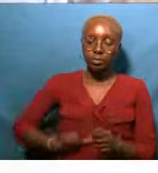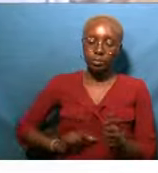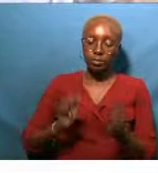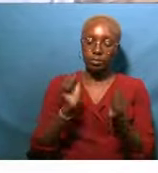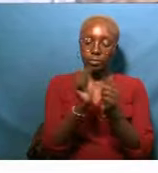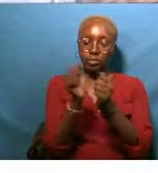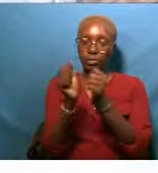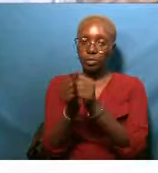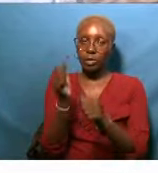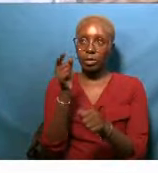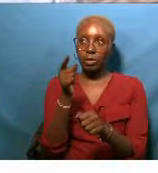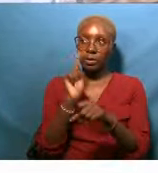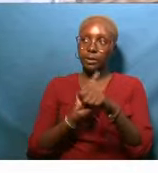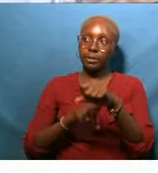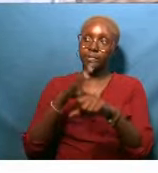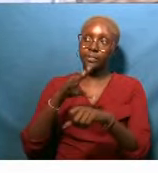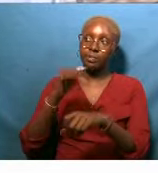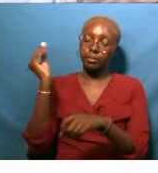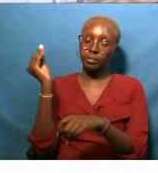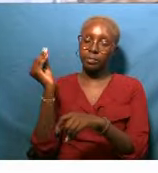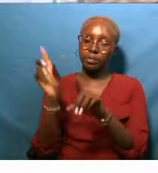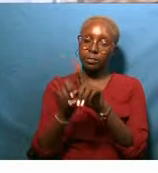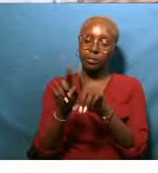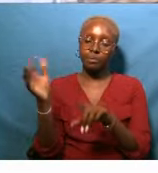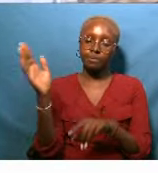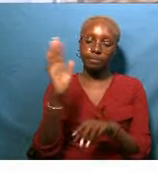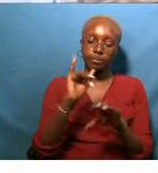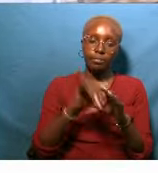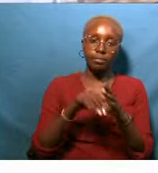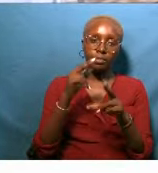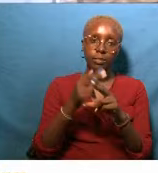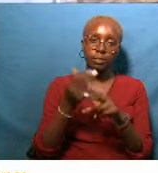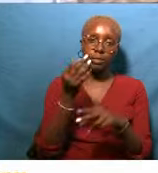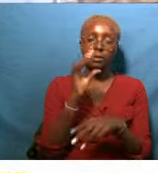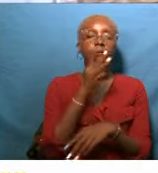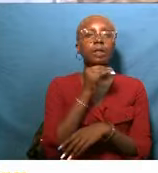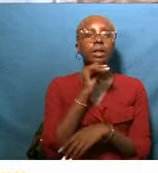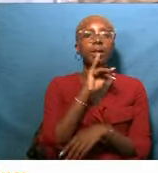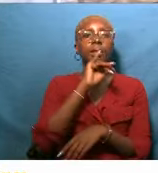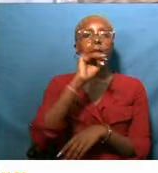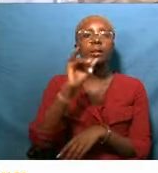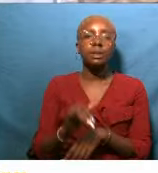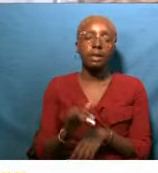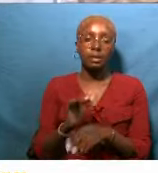are going out and you are coming in. The name of God, the Father, the Son, and the Holy Spirit.